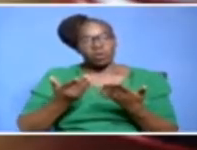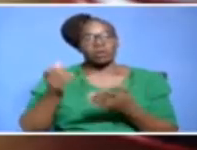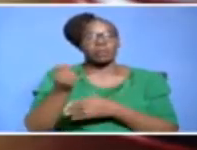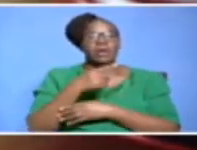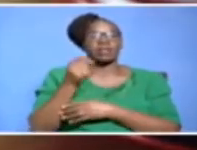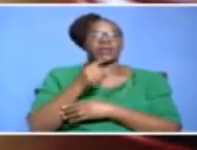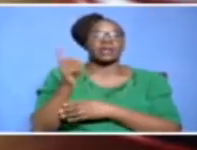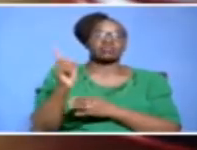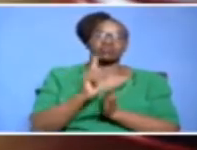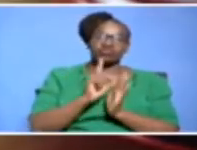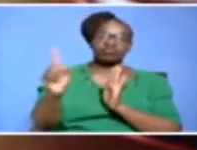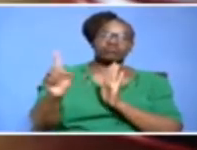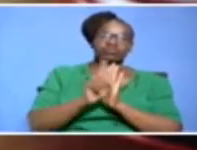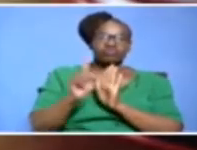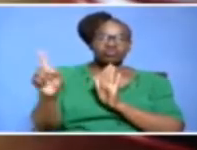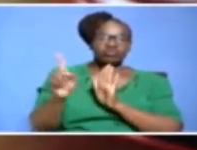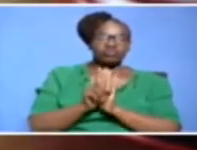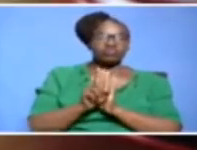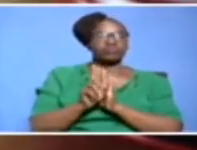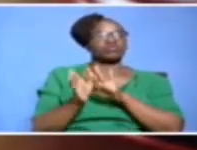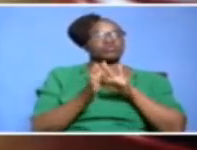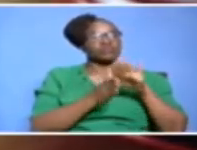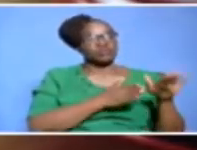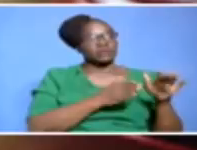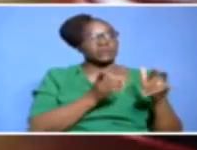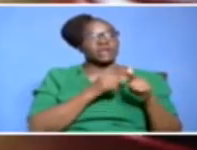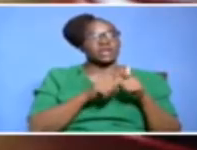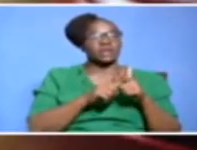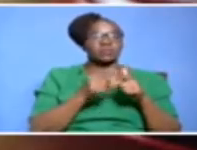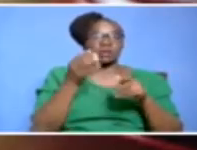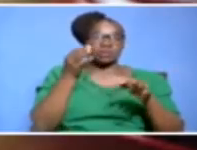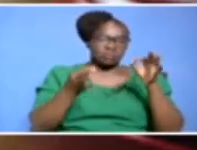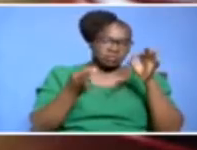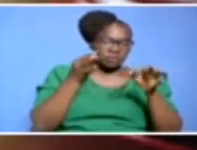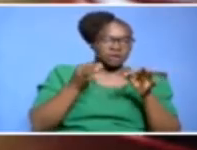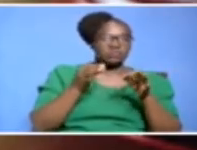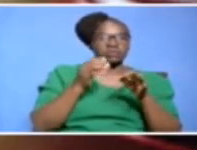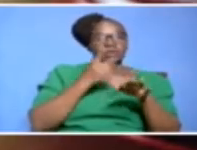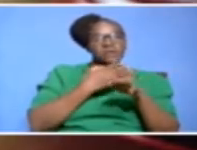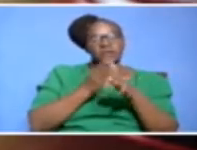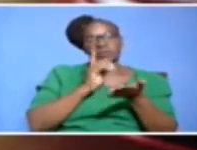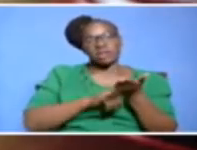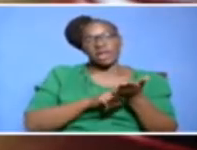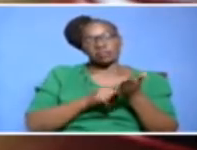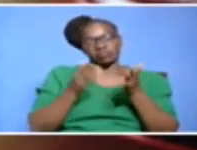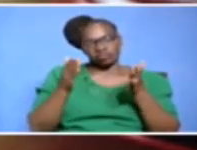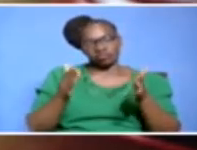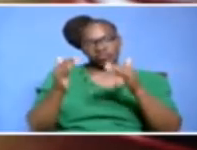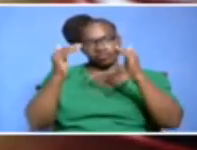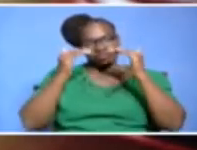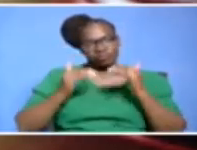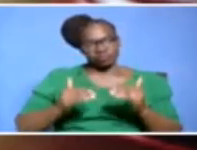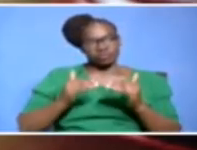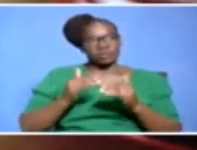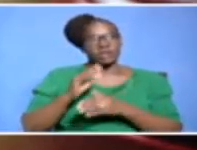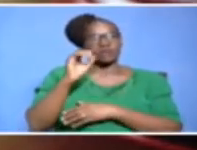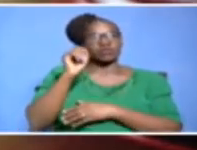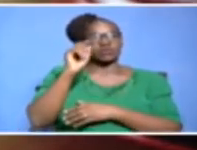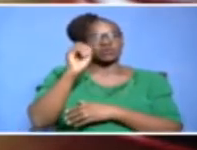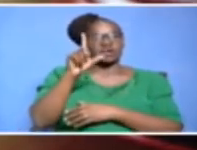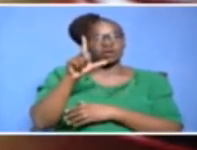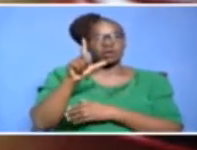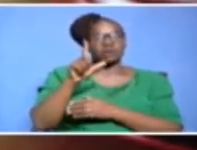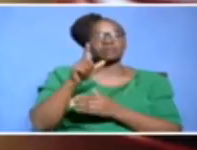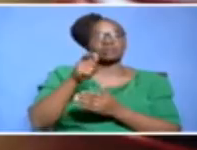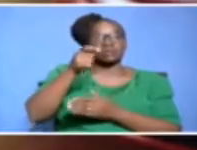then counseled and then progress, and their progress rather, assessed over a period of time. Next is the custodial sentence, where